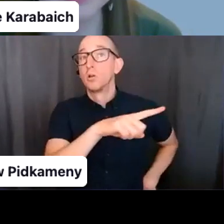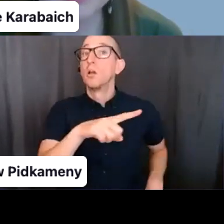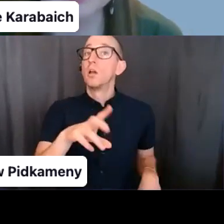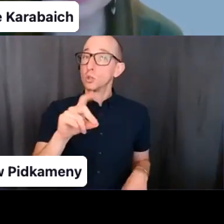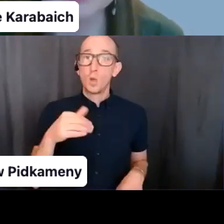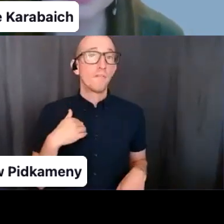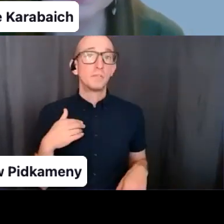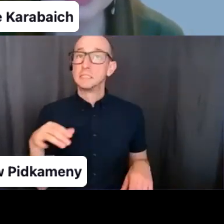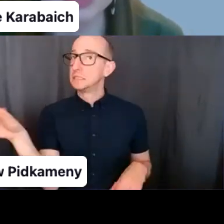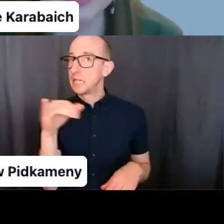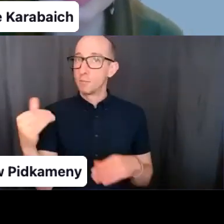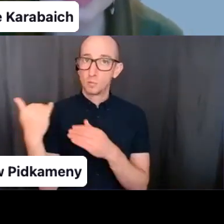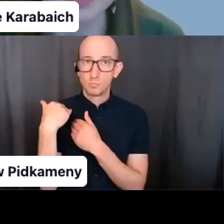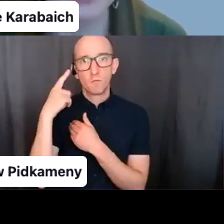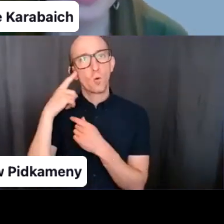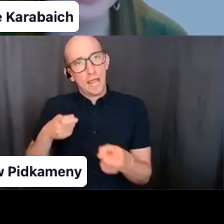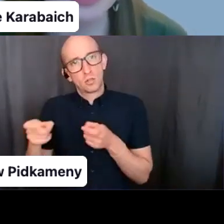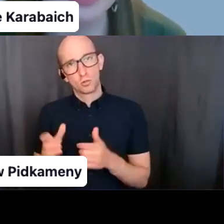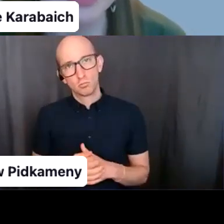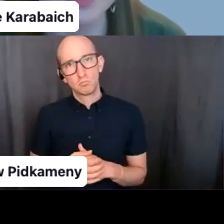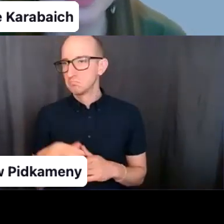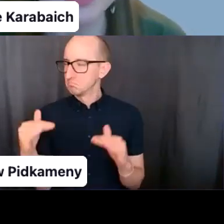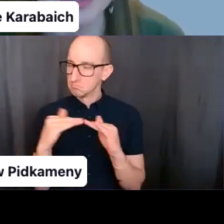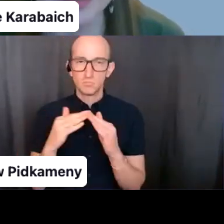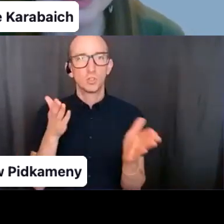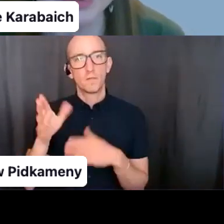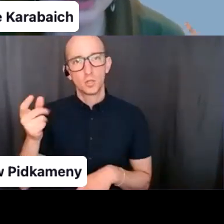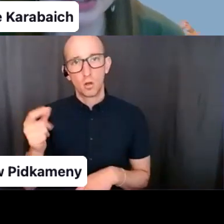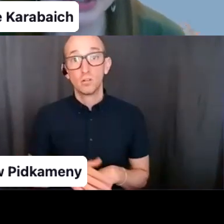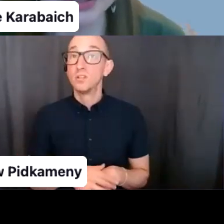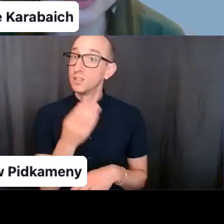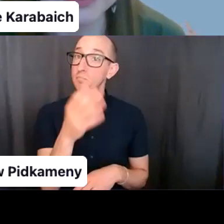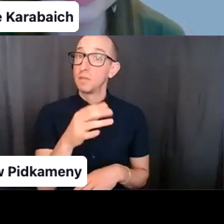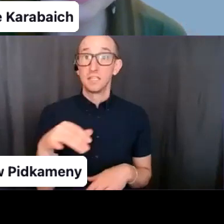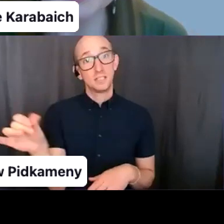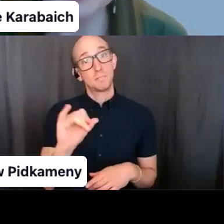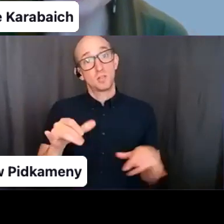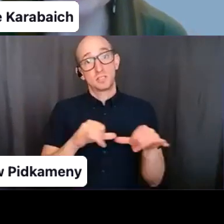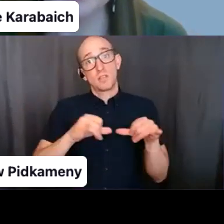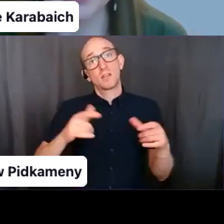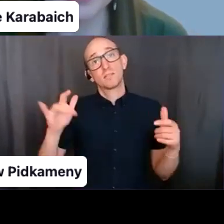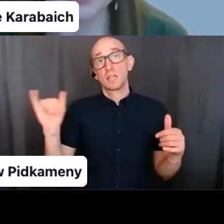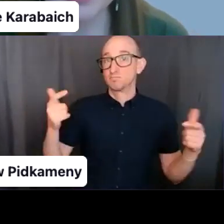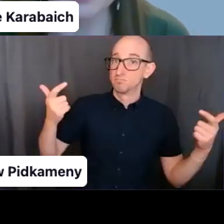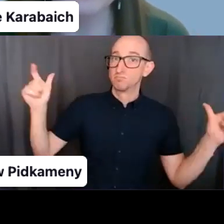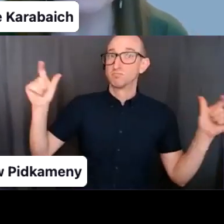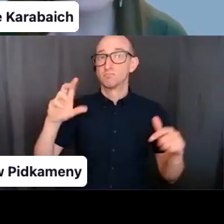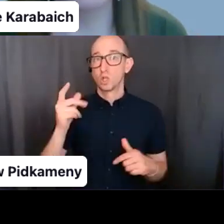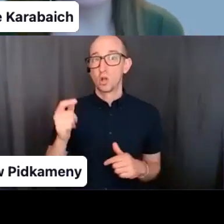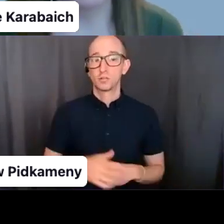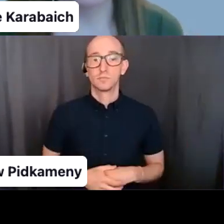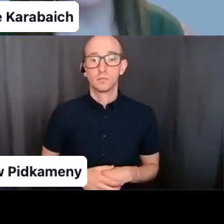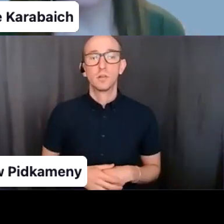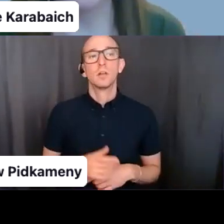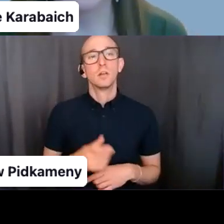handler responsibilities as service dogs. They actually are similar in size to a large dog, but there are a couple more